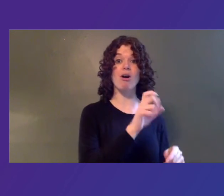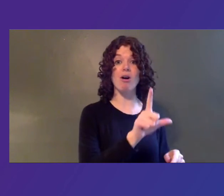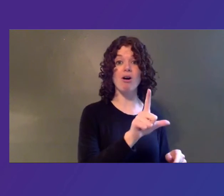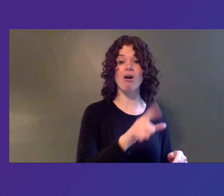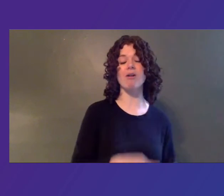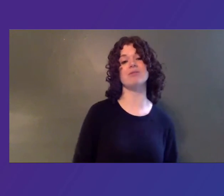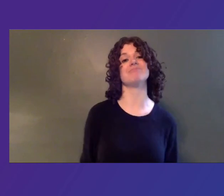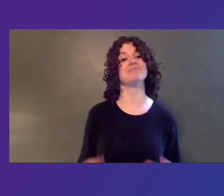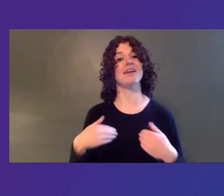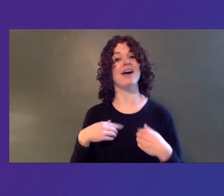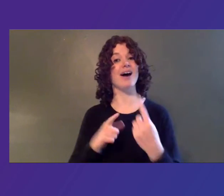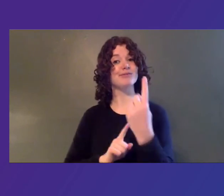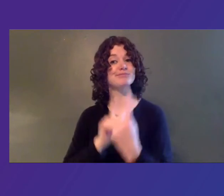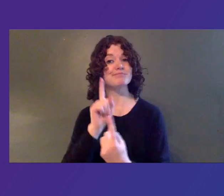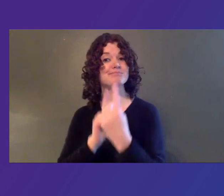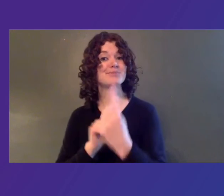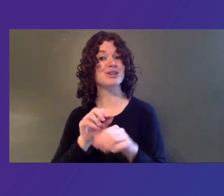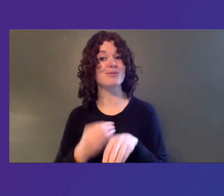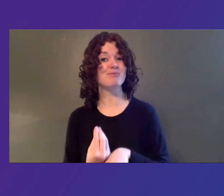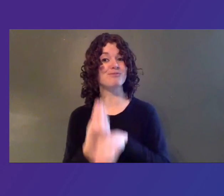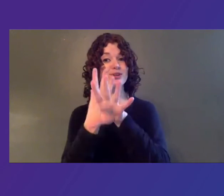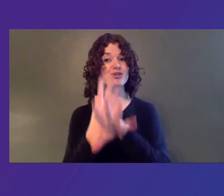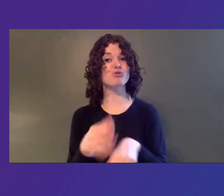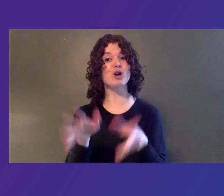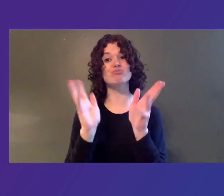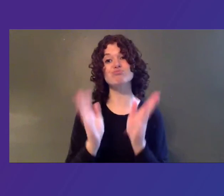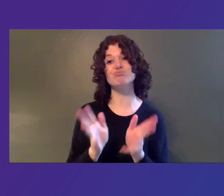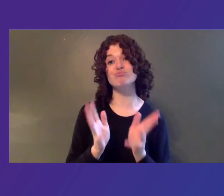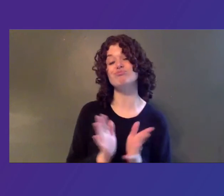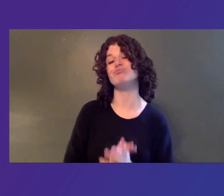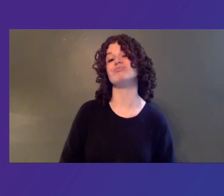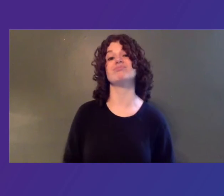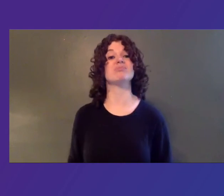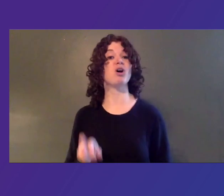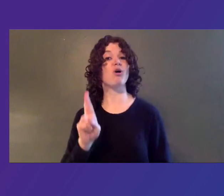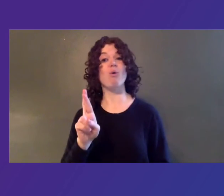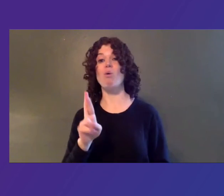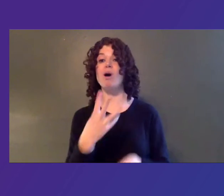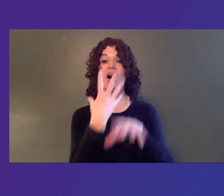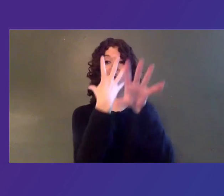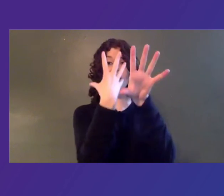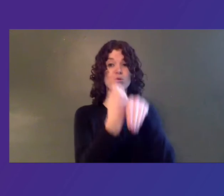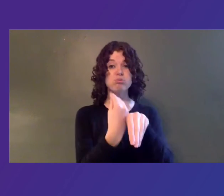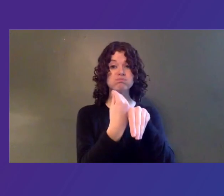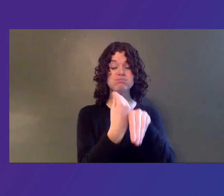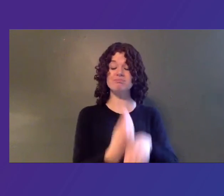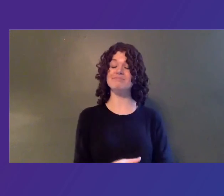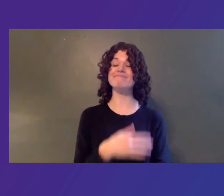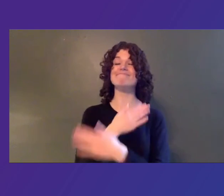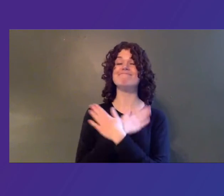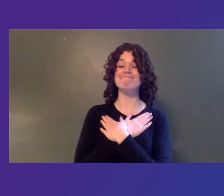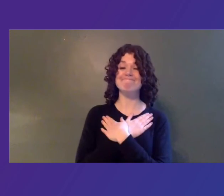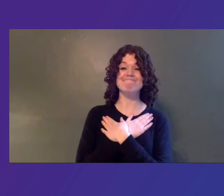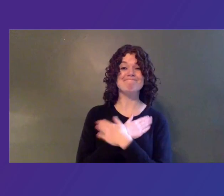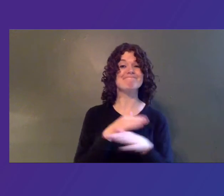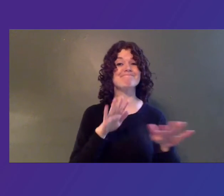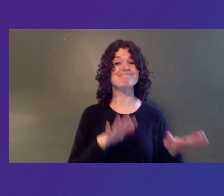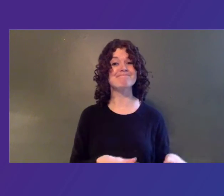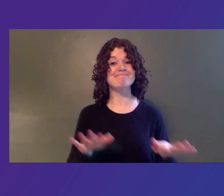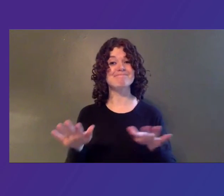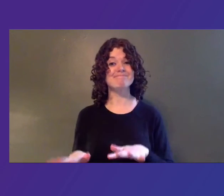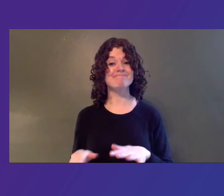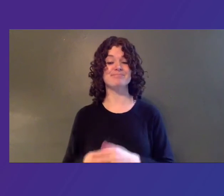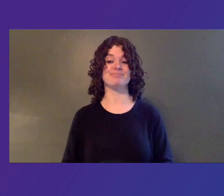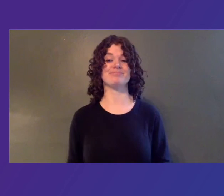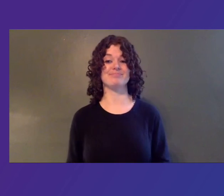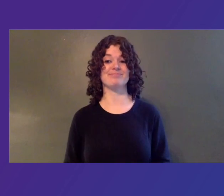our community board, or just take some time away from the screen and rest. You can explore more concepts